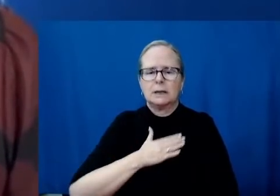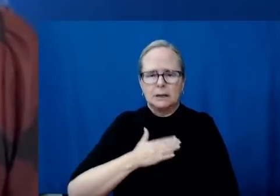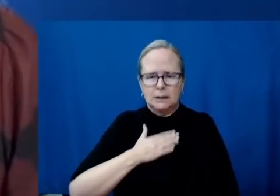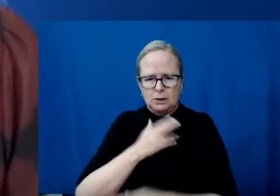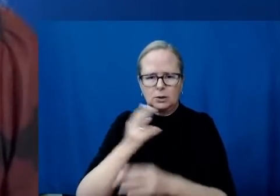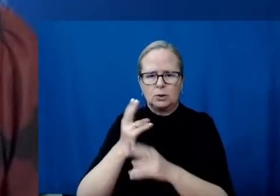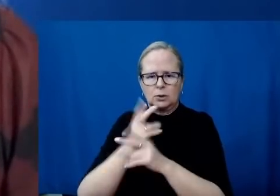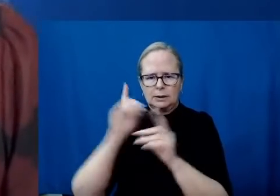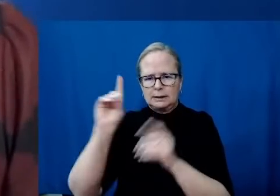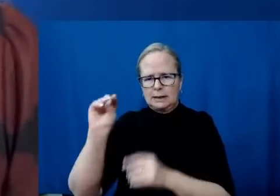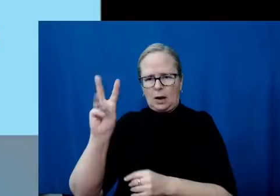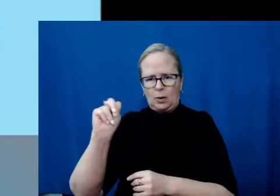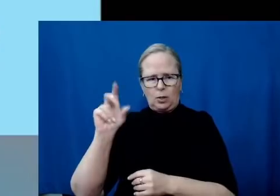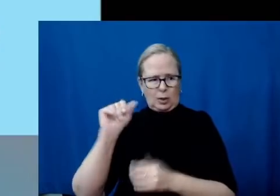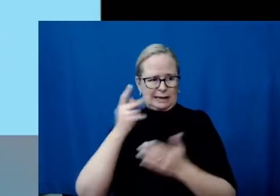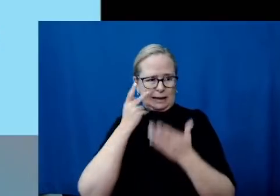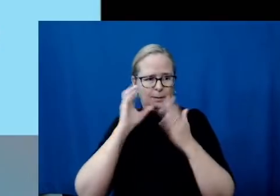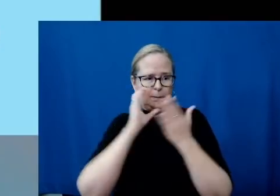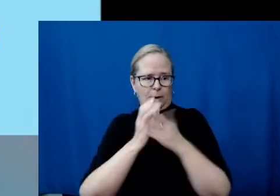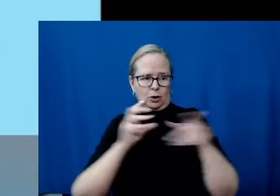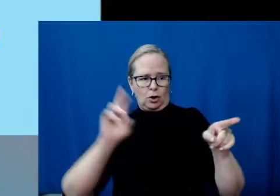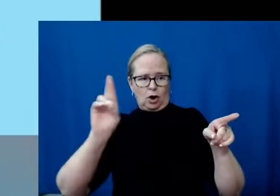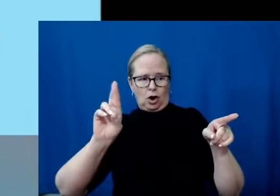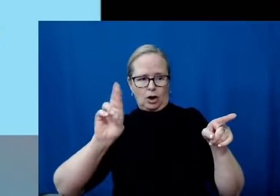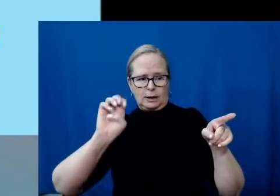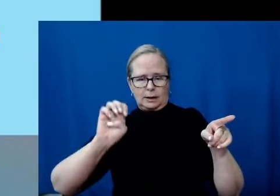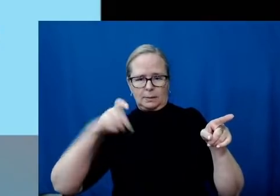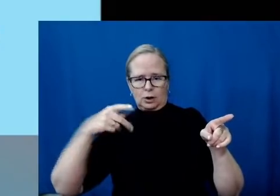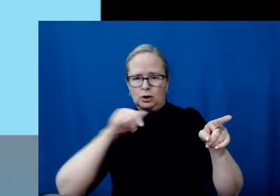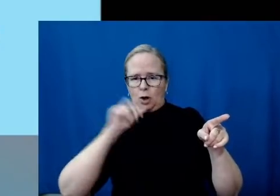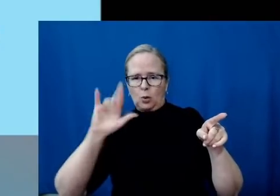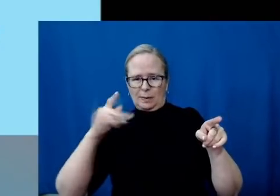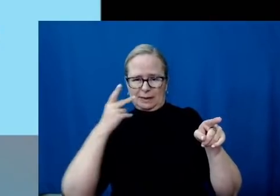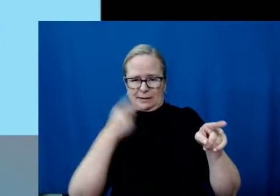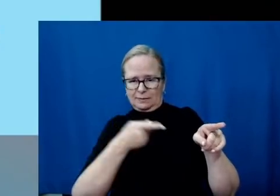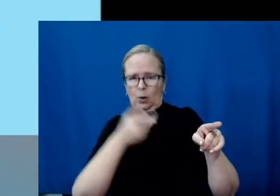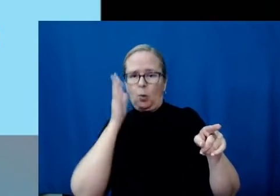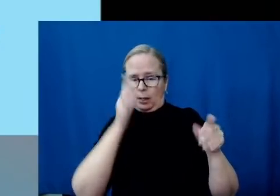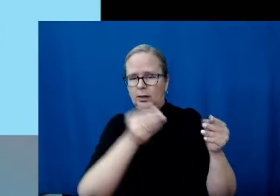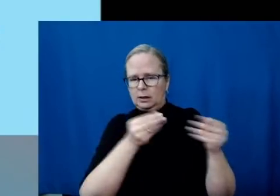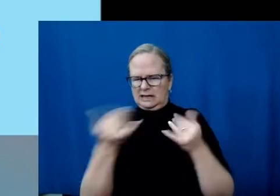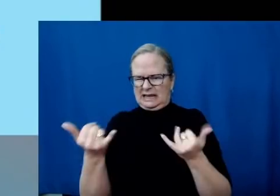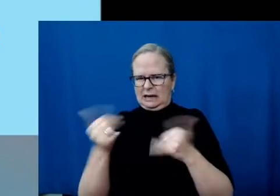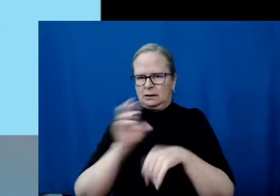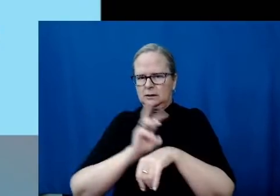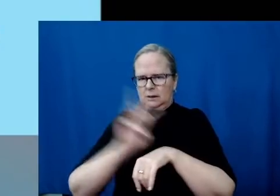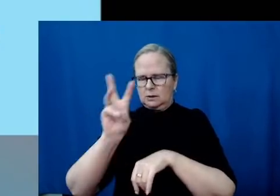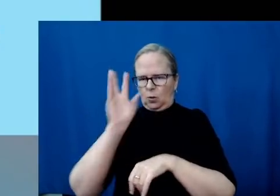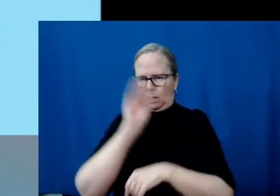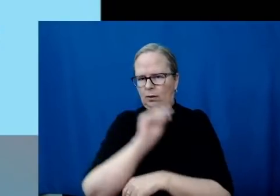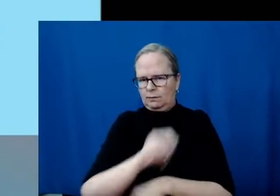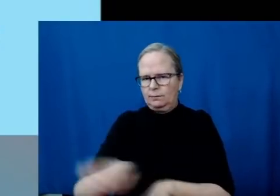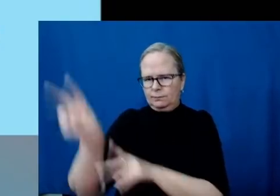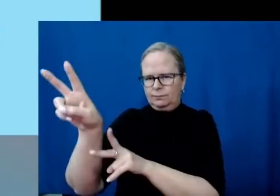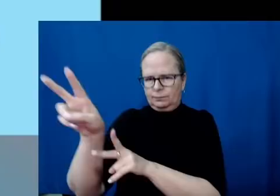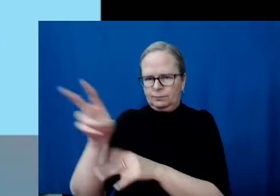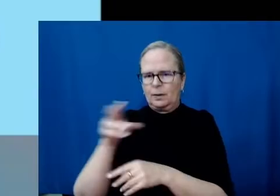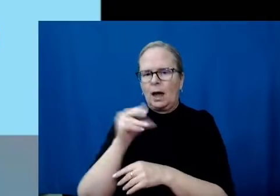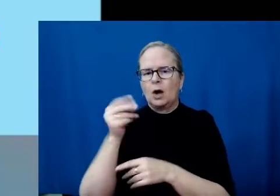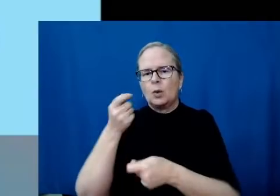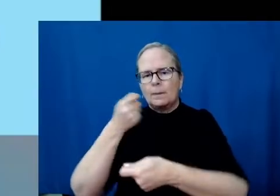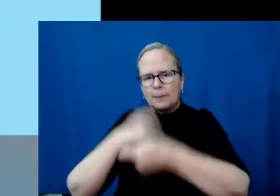consider downloading this image that will appear on our website around 6 p.m.